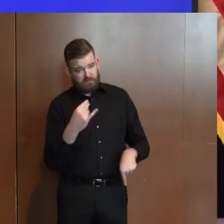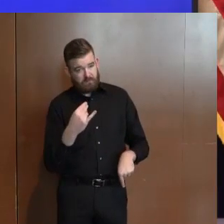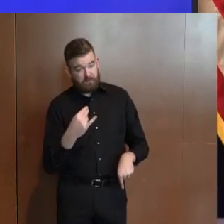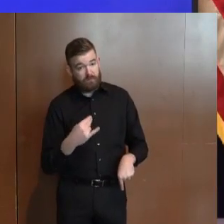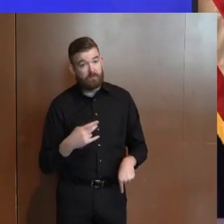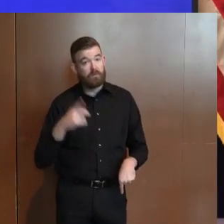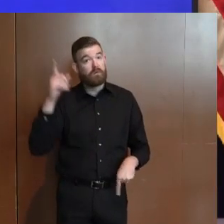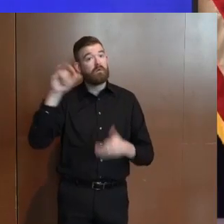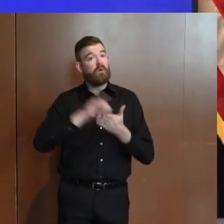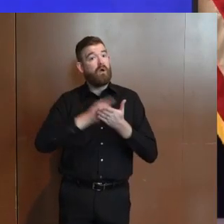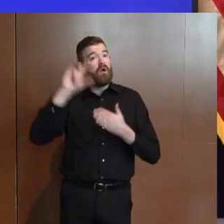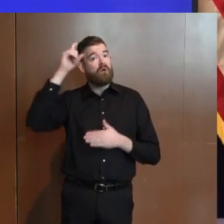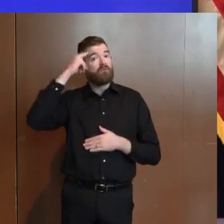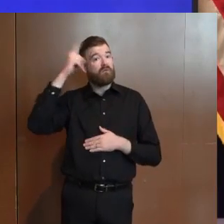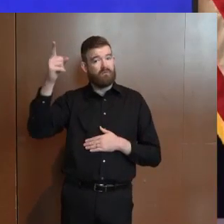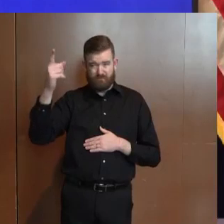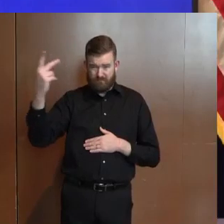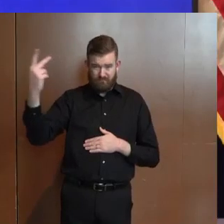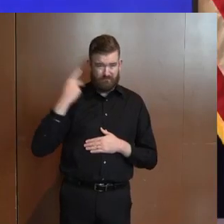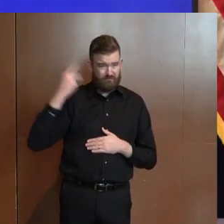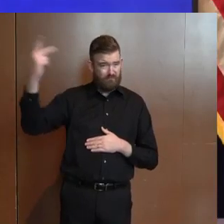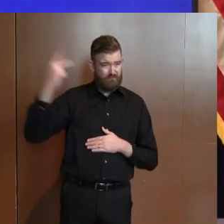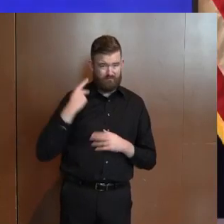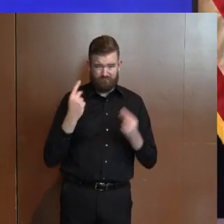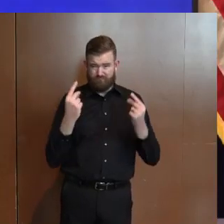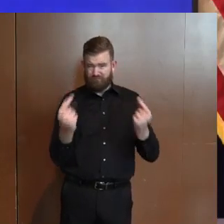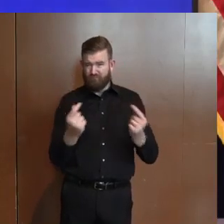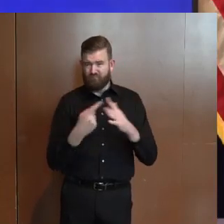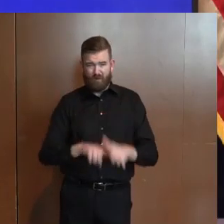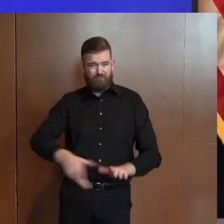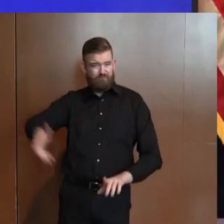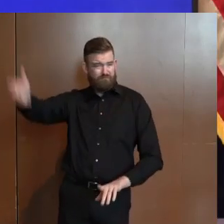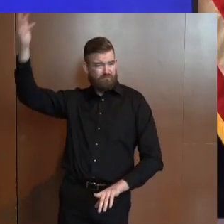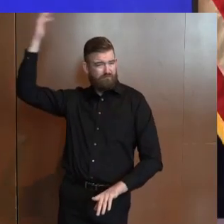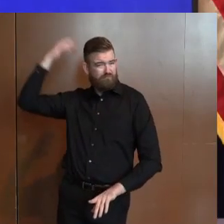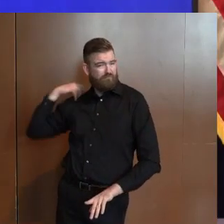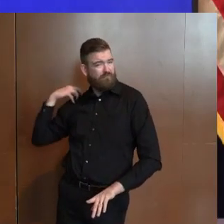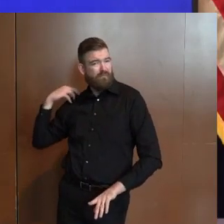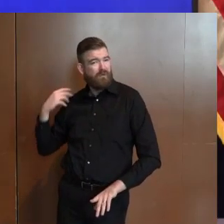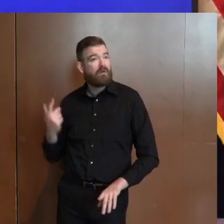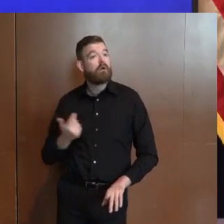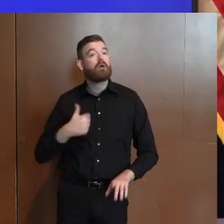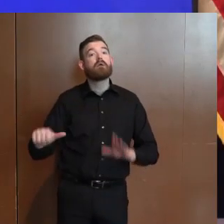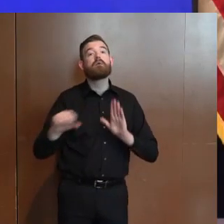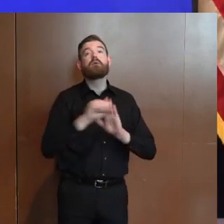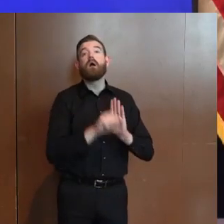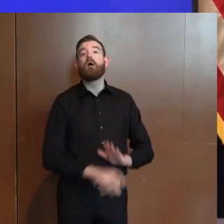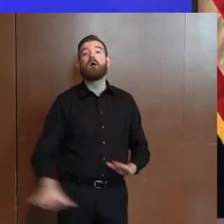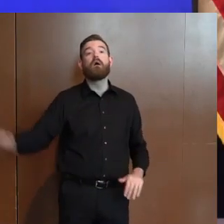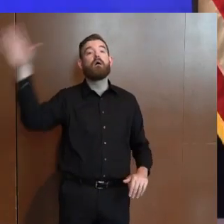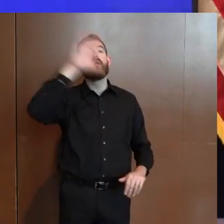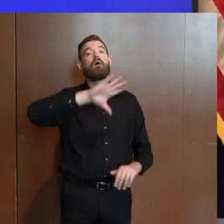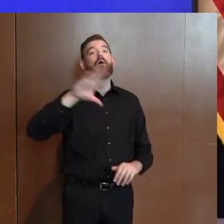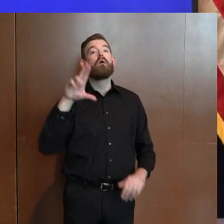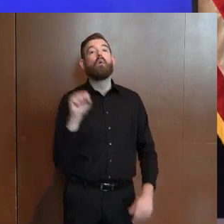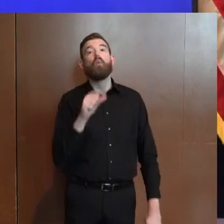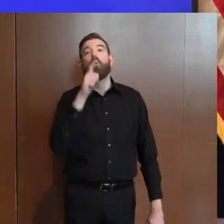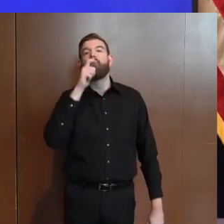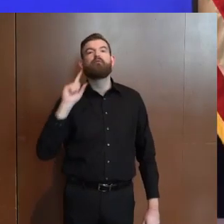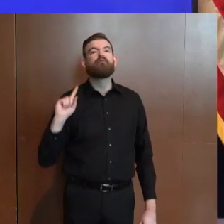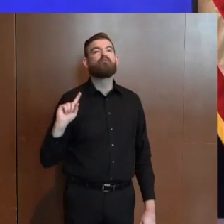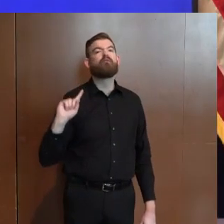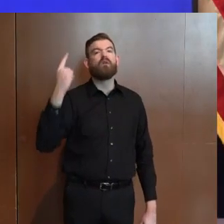there at the get-go. I don't know that there's any state in America who was on this earlier than we were. I mean,